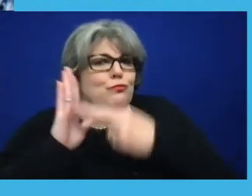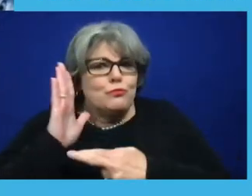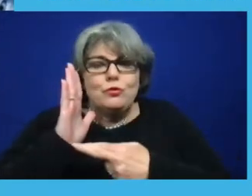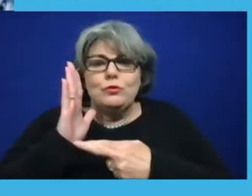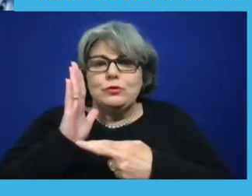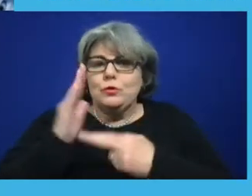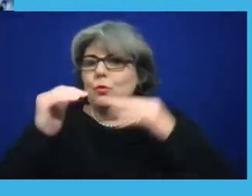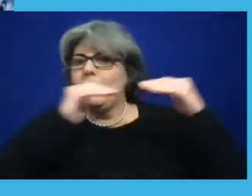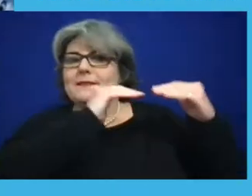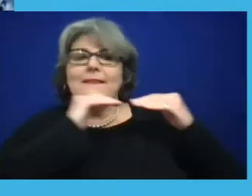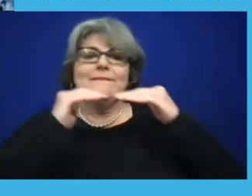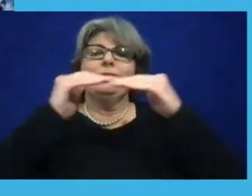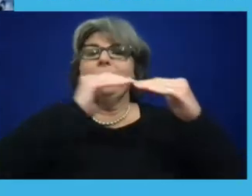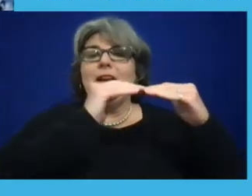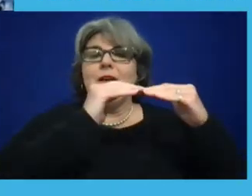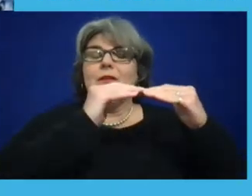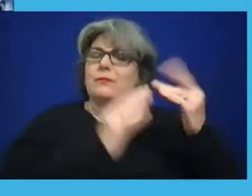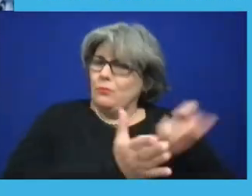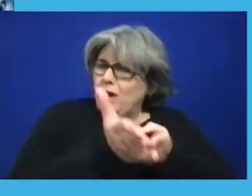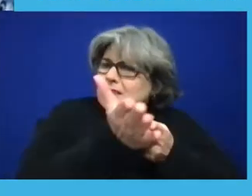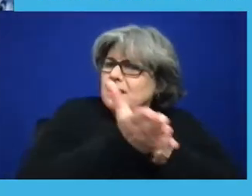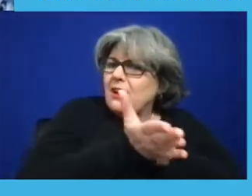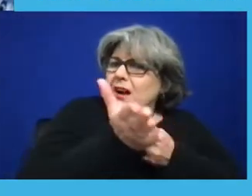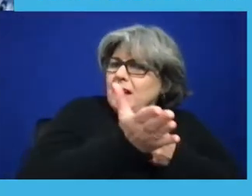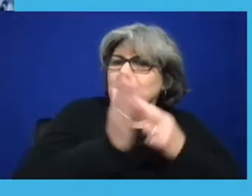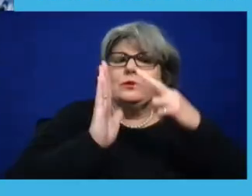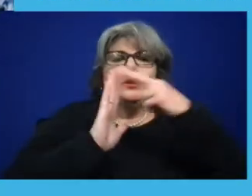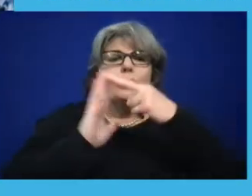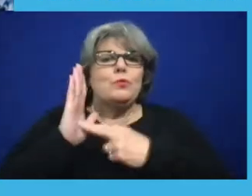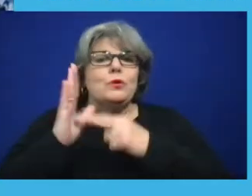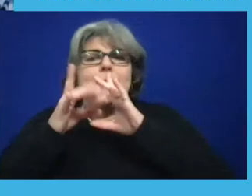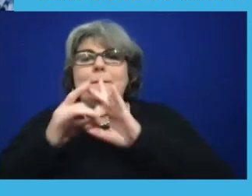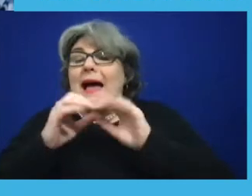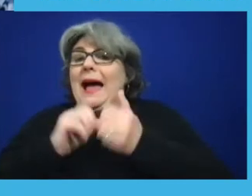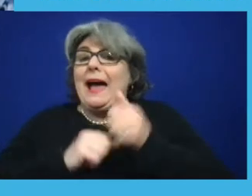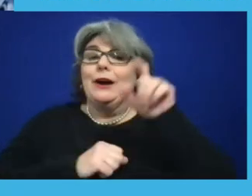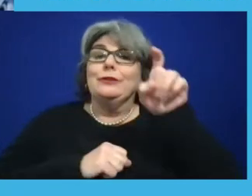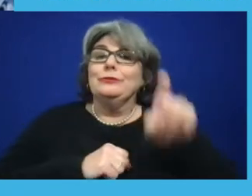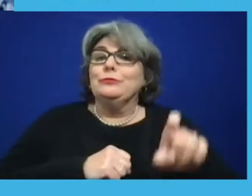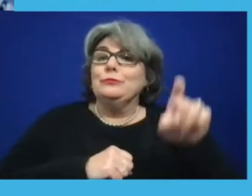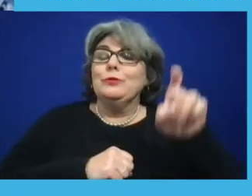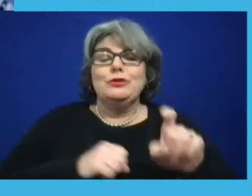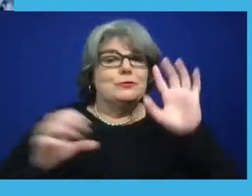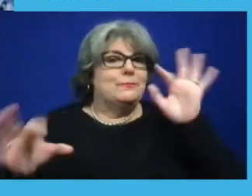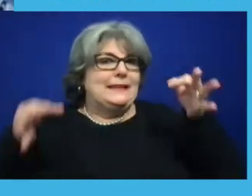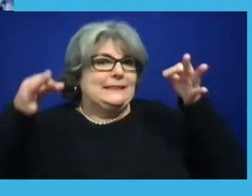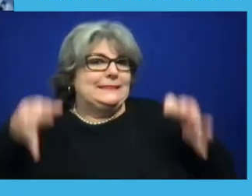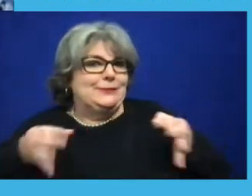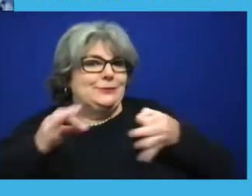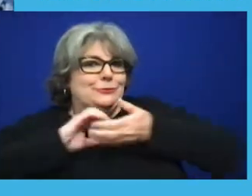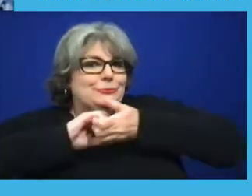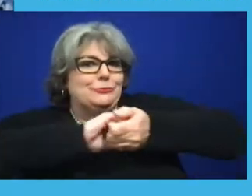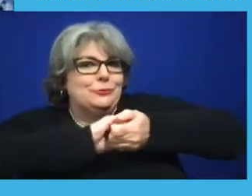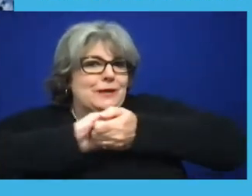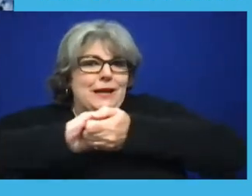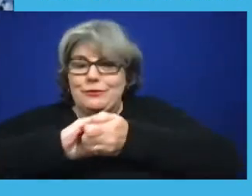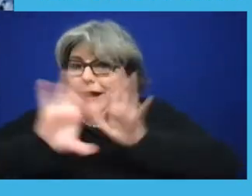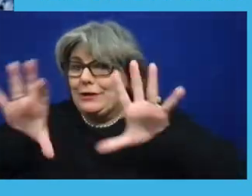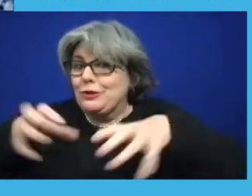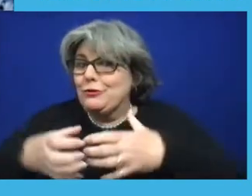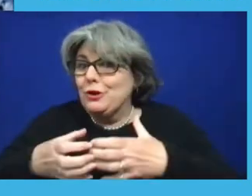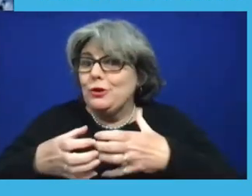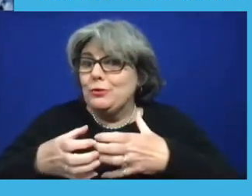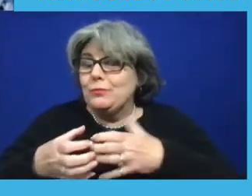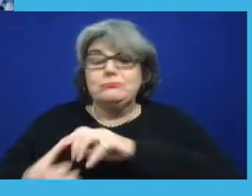That's why we teach our kids, even when they're little, certain rules about what's fair and what's honest. Rules about how we